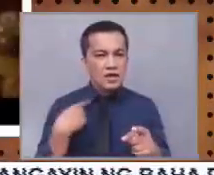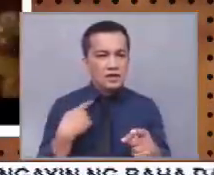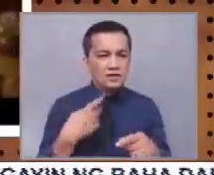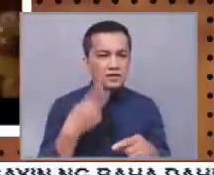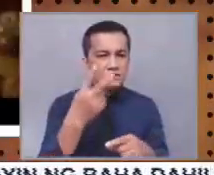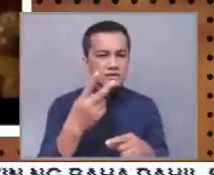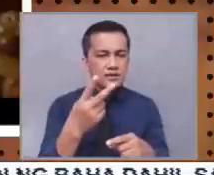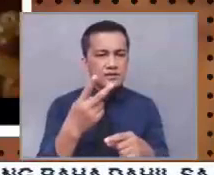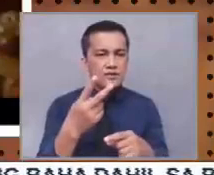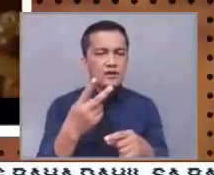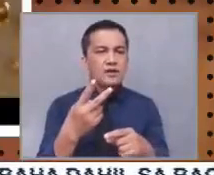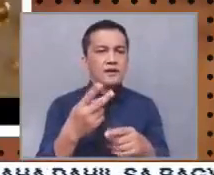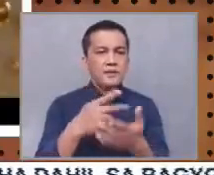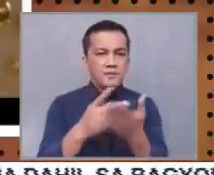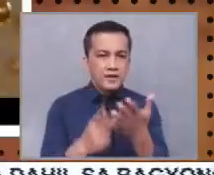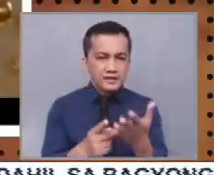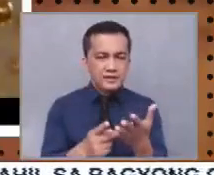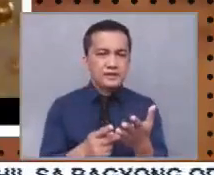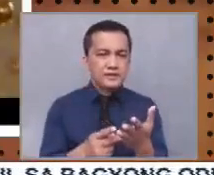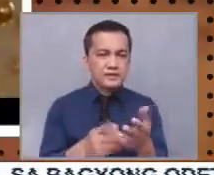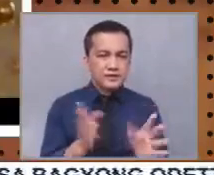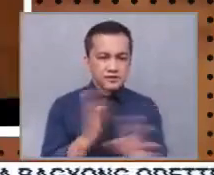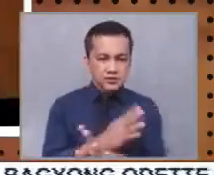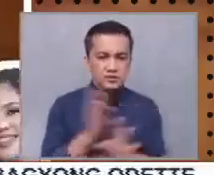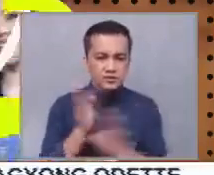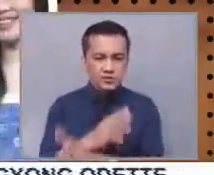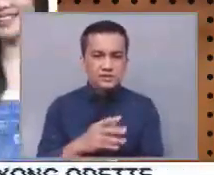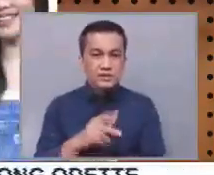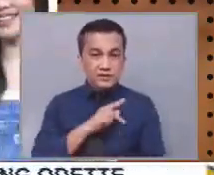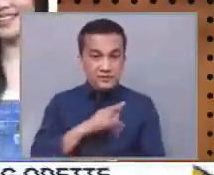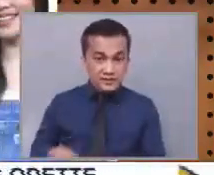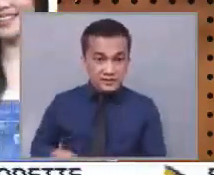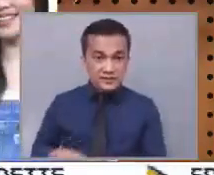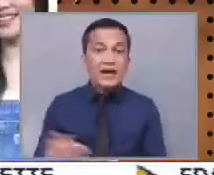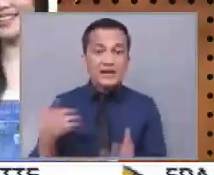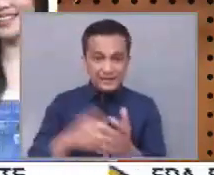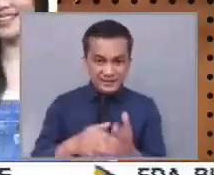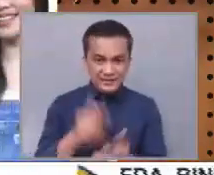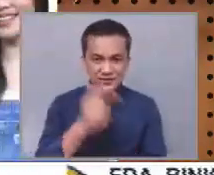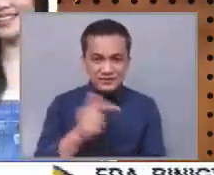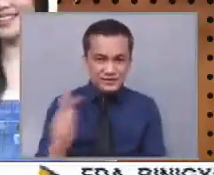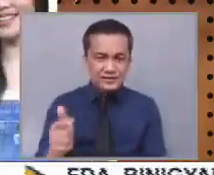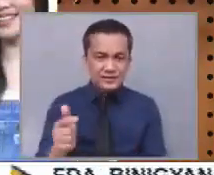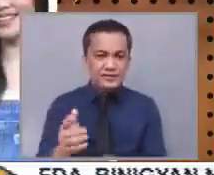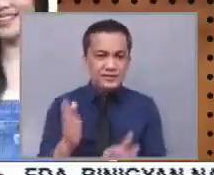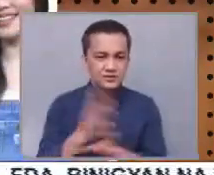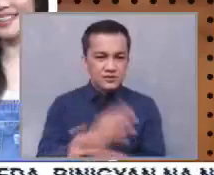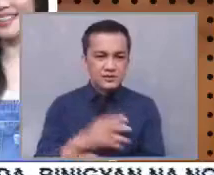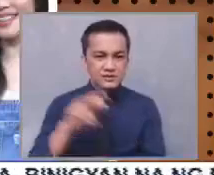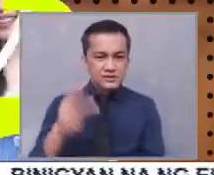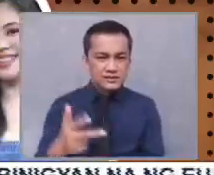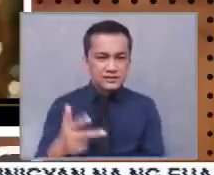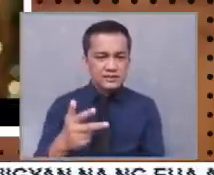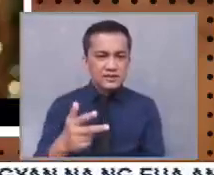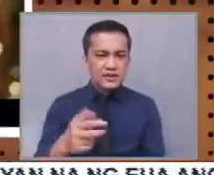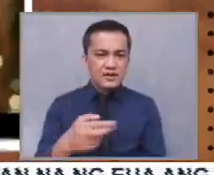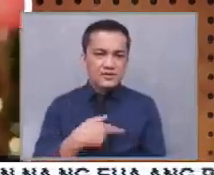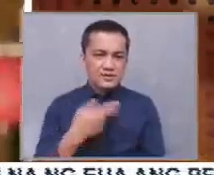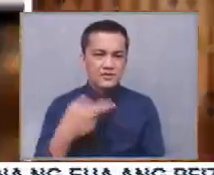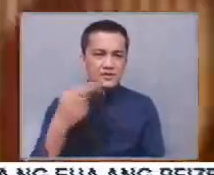The Princess Switch switched again in 2020 and The Princess Switch 3 Romancing the Star in